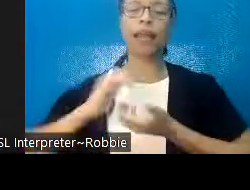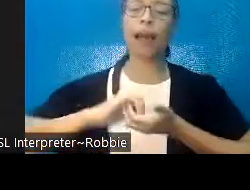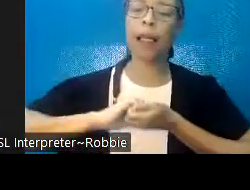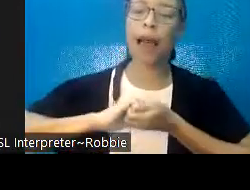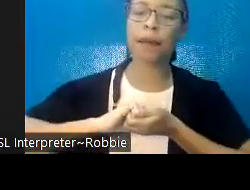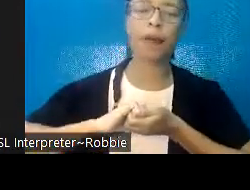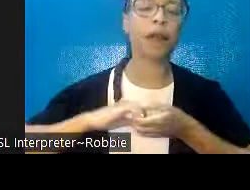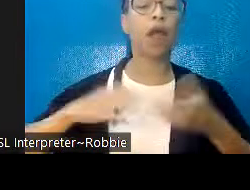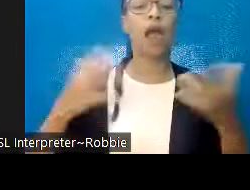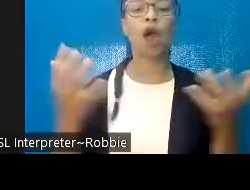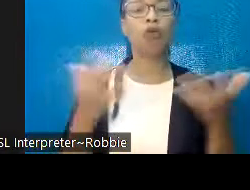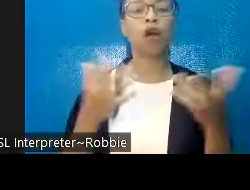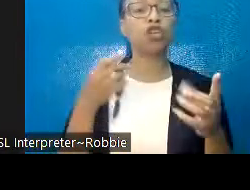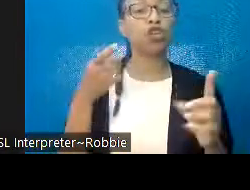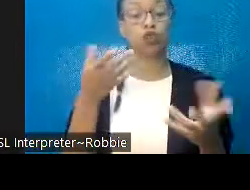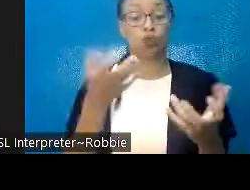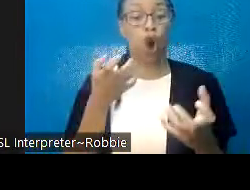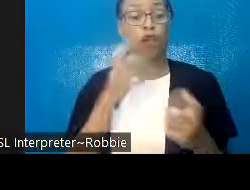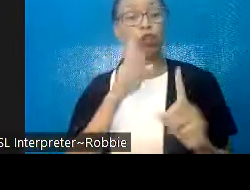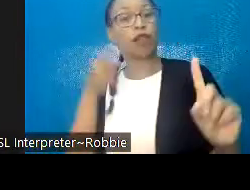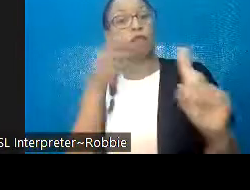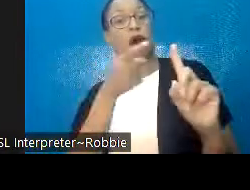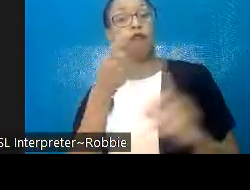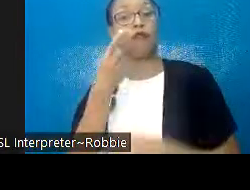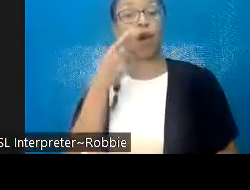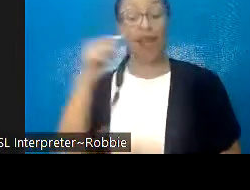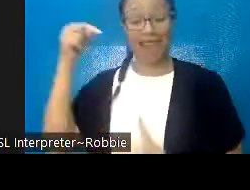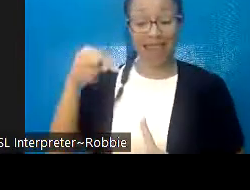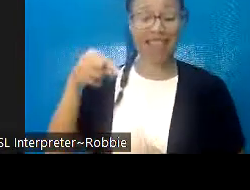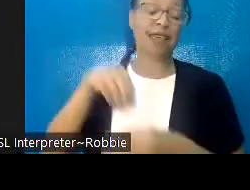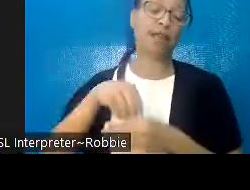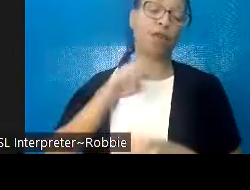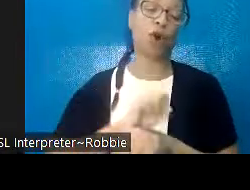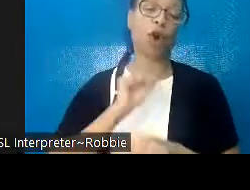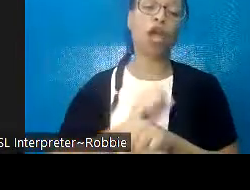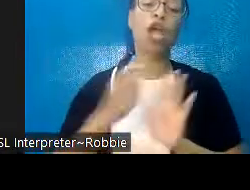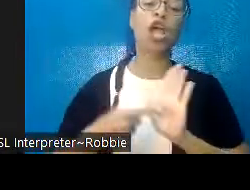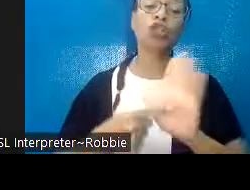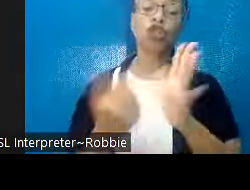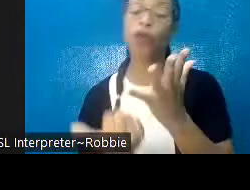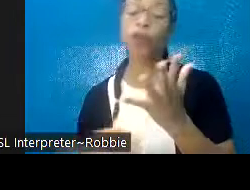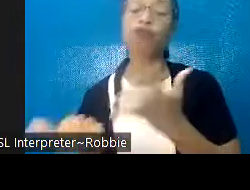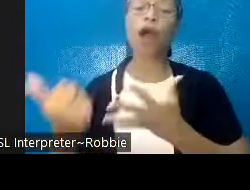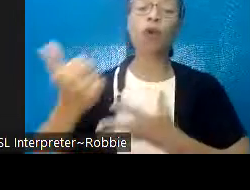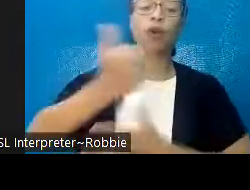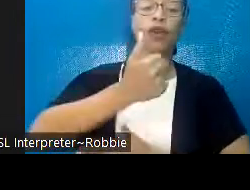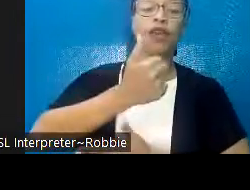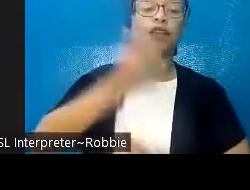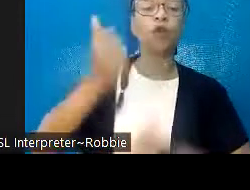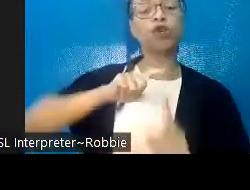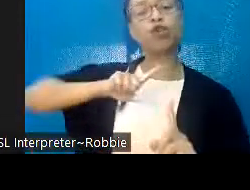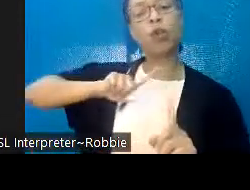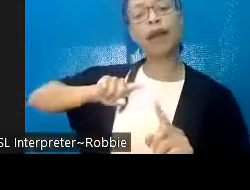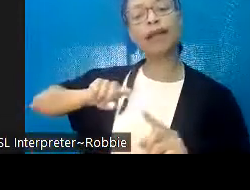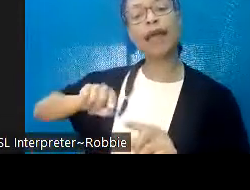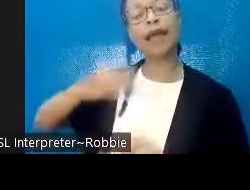want to espouse in this work, right? And even begin to highlight the priorities with which you want to attend, right? If you look at